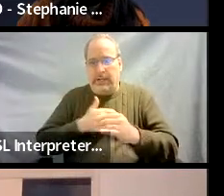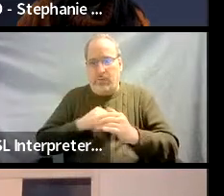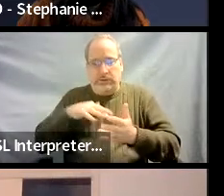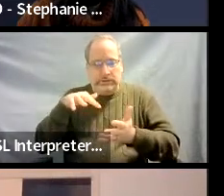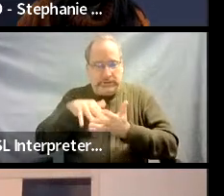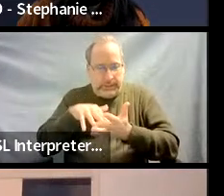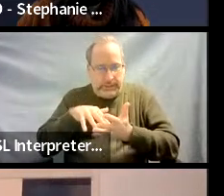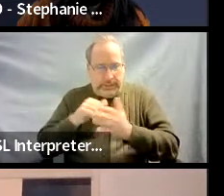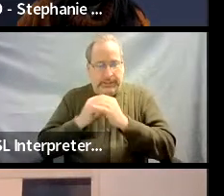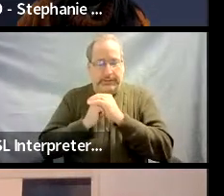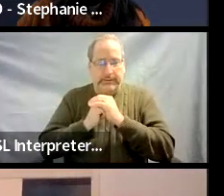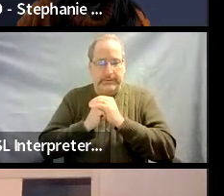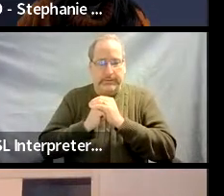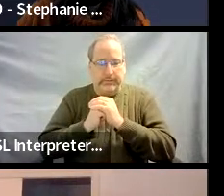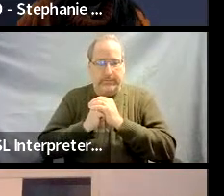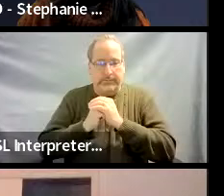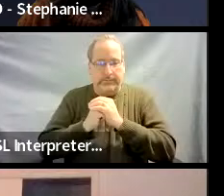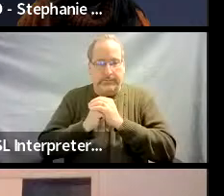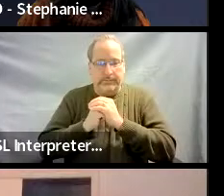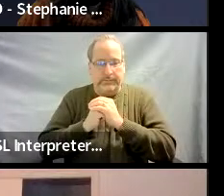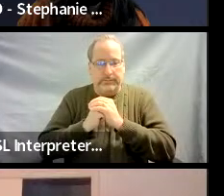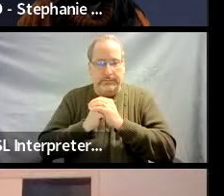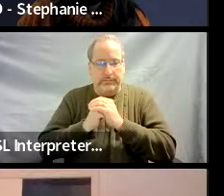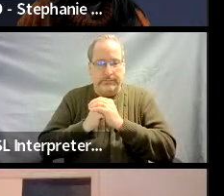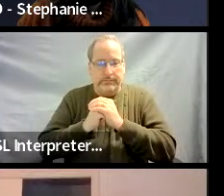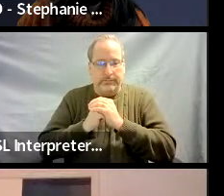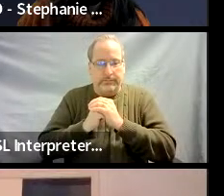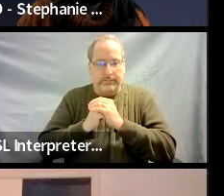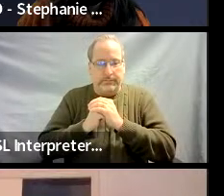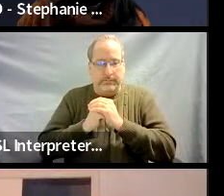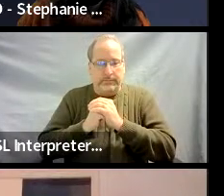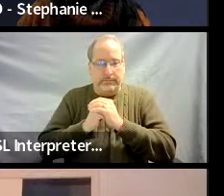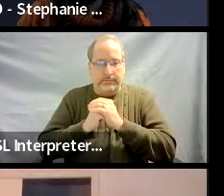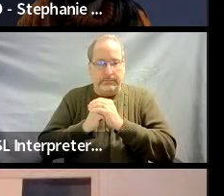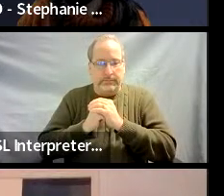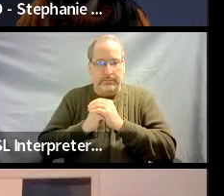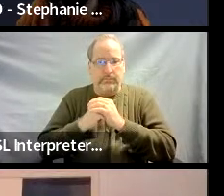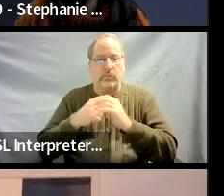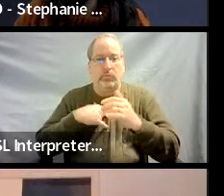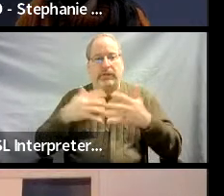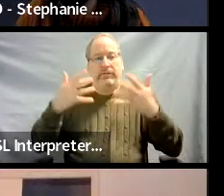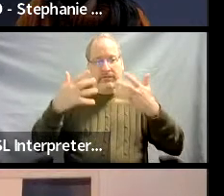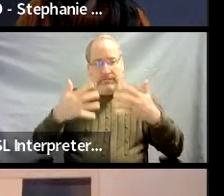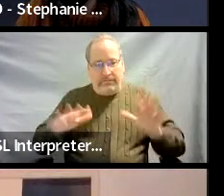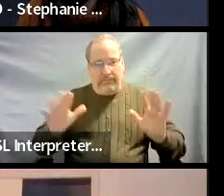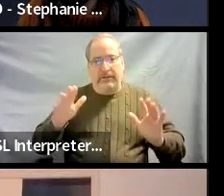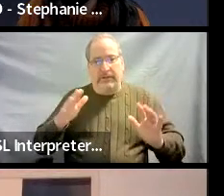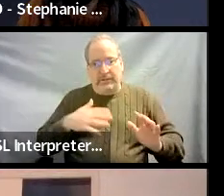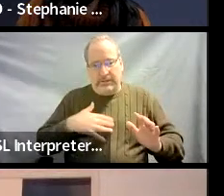and actually conducted and completed our field work by